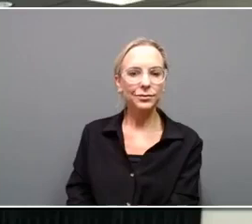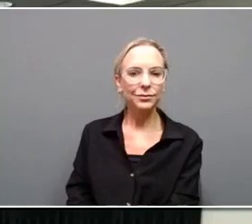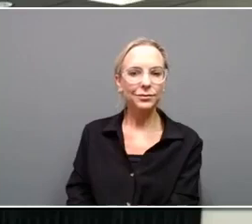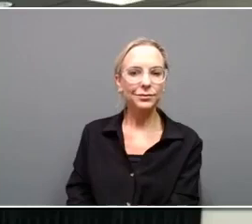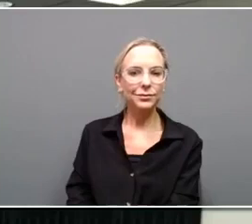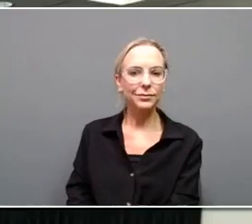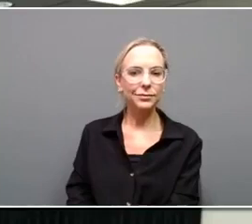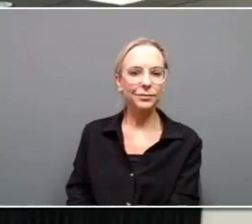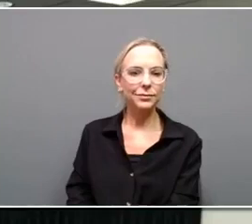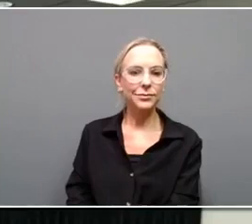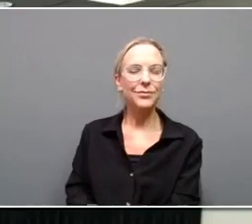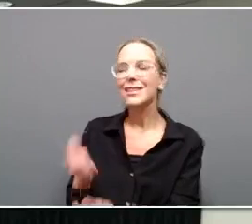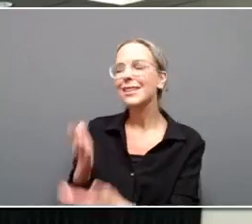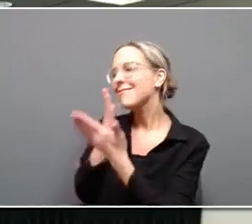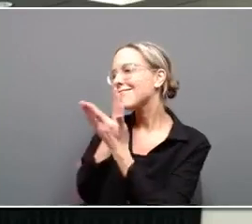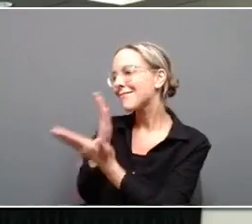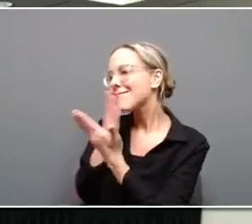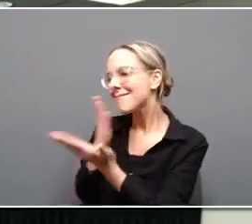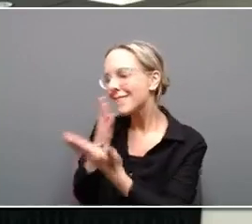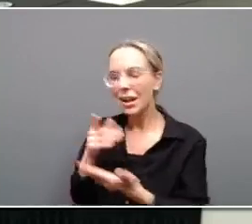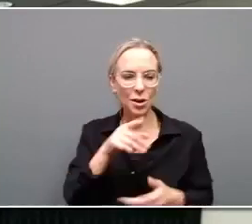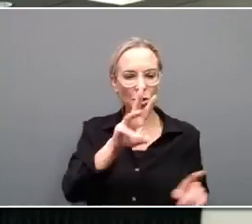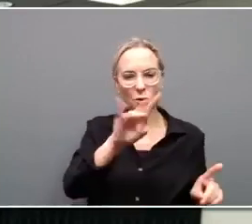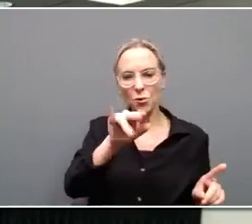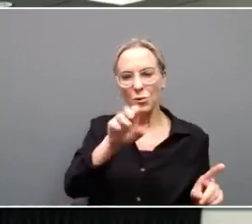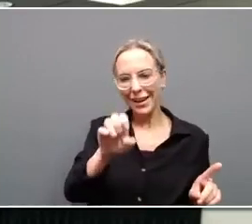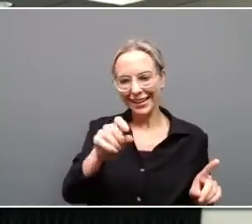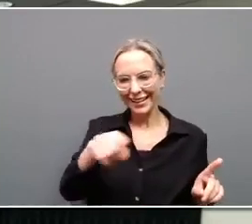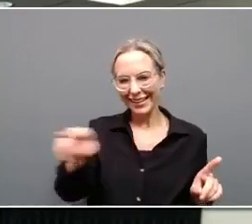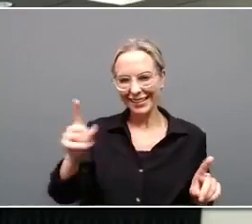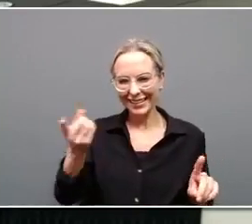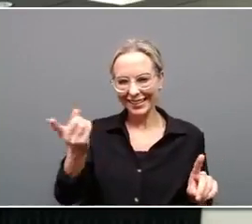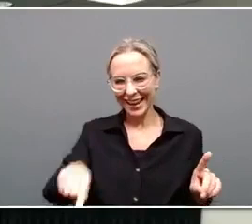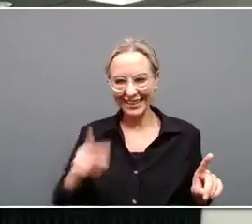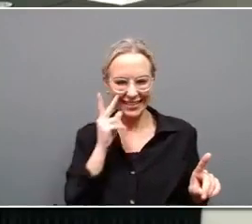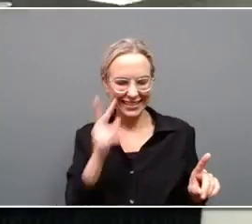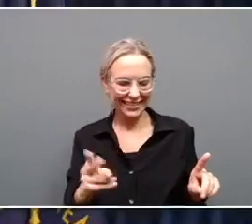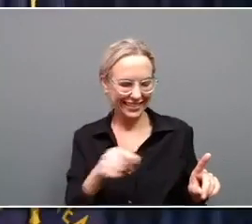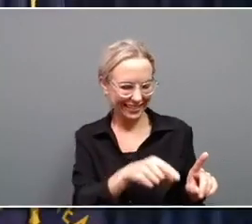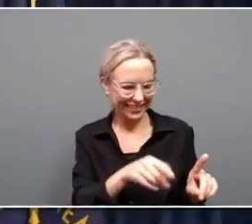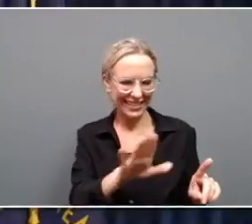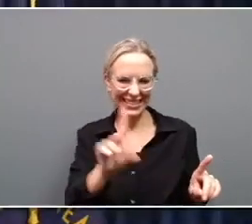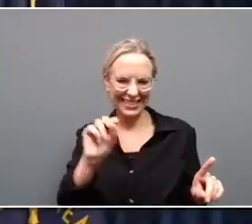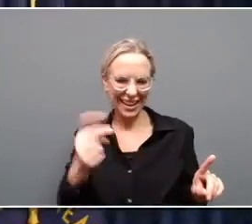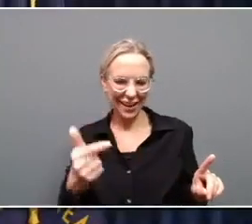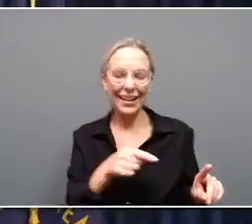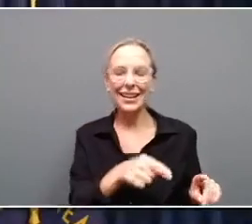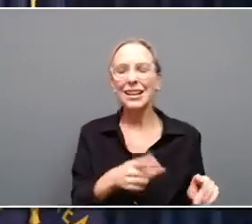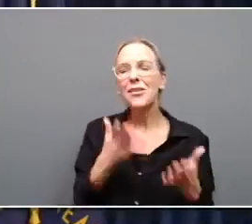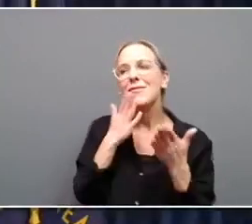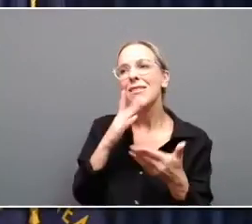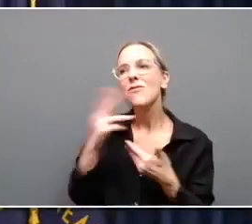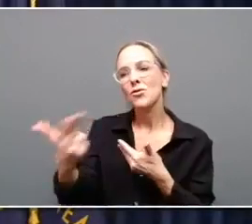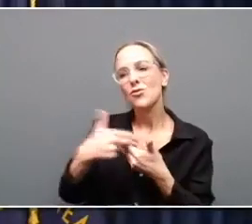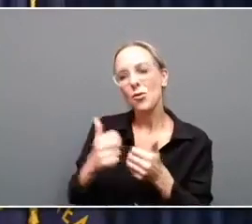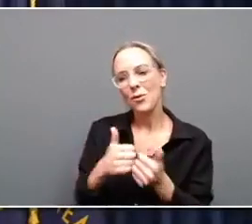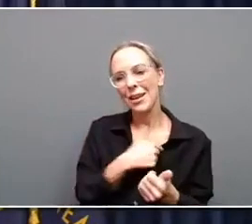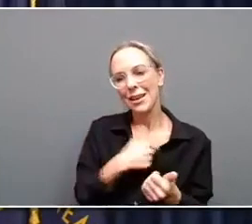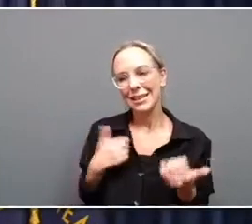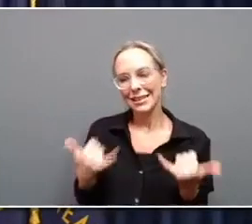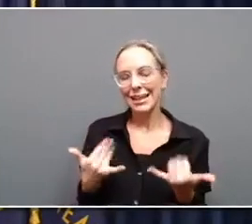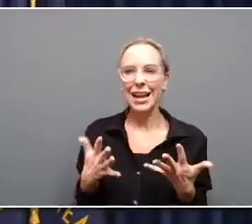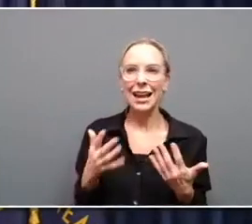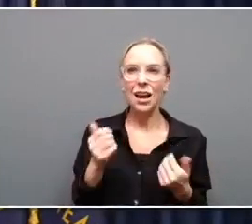Thank you, Brittany and Winnie, who people can't see, for joining us today, for making sure that everybody, especially our children,